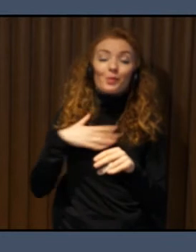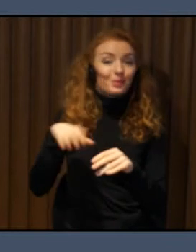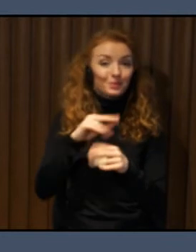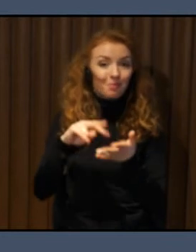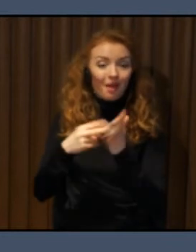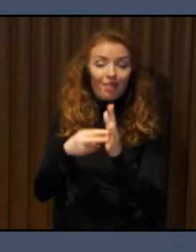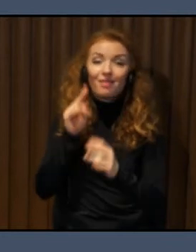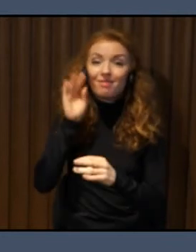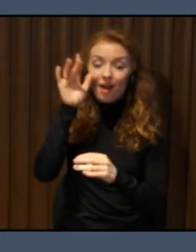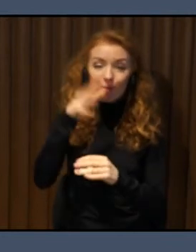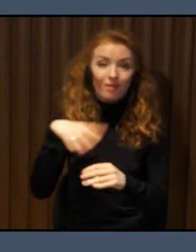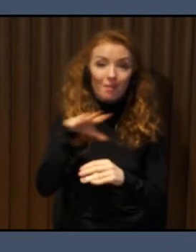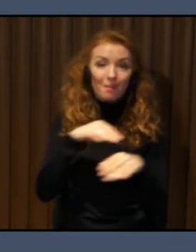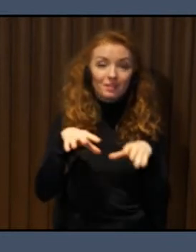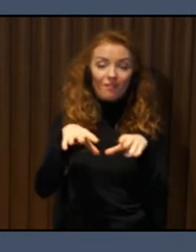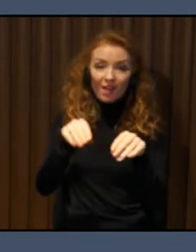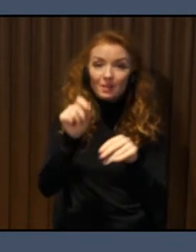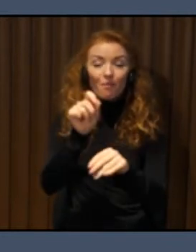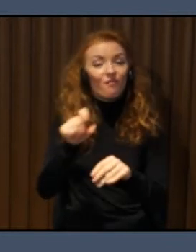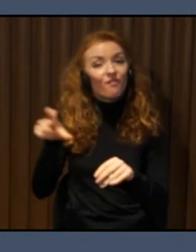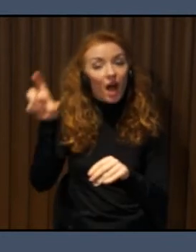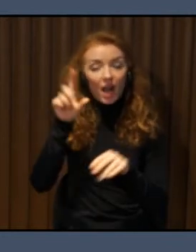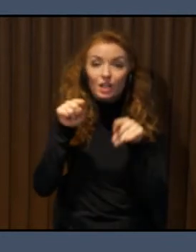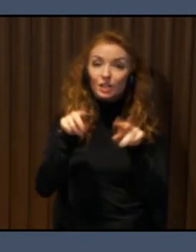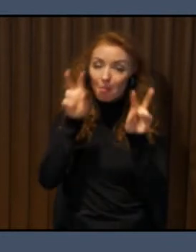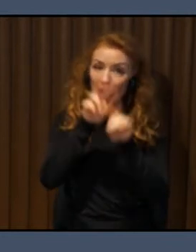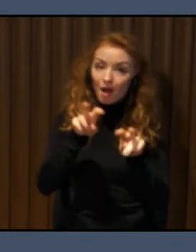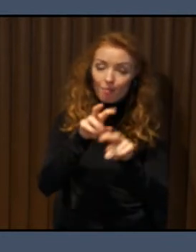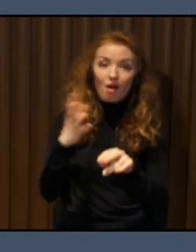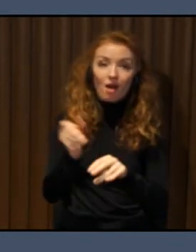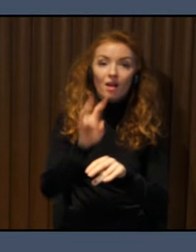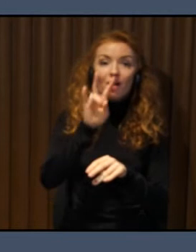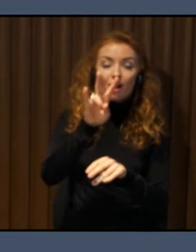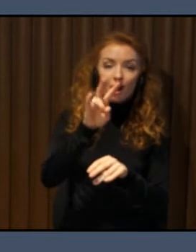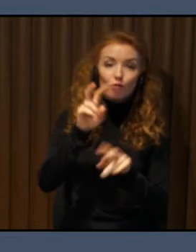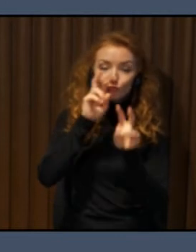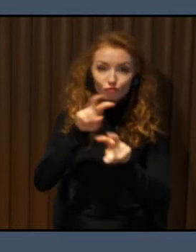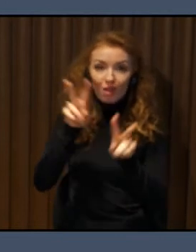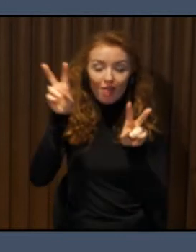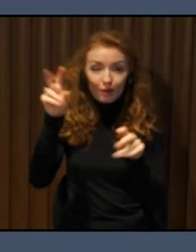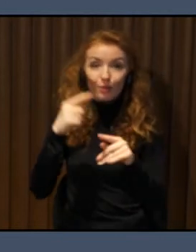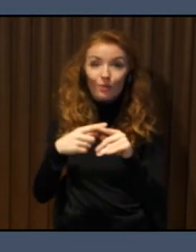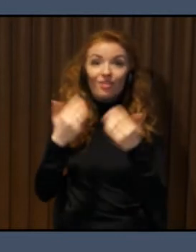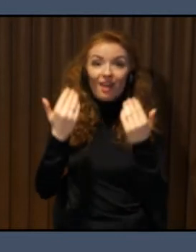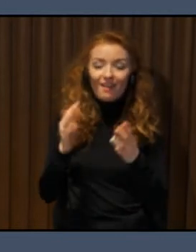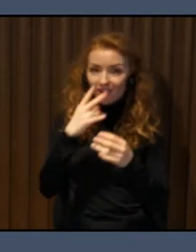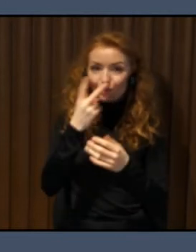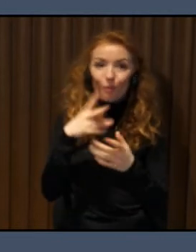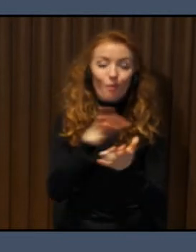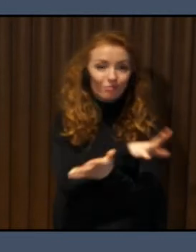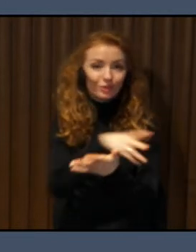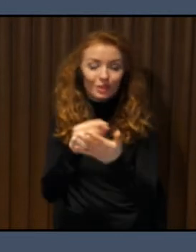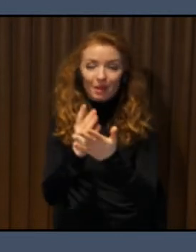with A-check. And we can really see the fruit of what we're doing. And our goal is really to reach